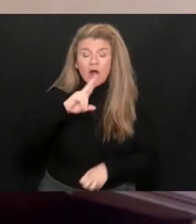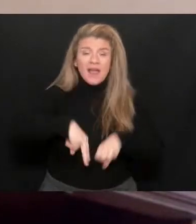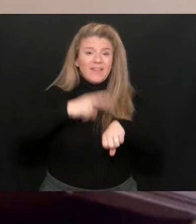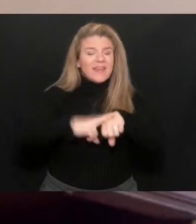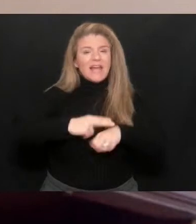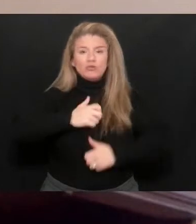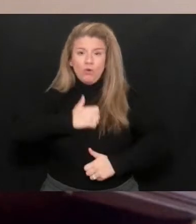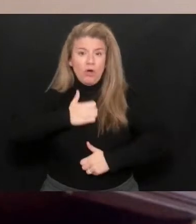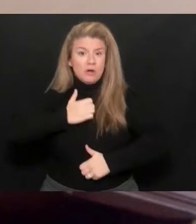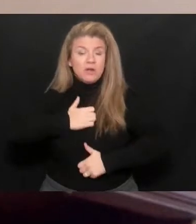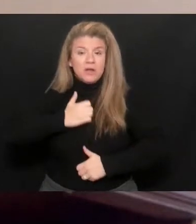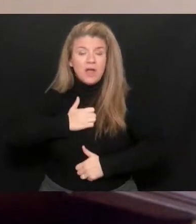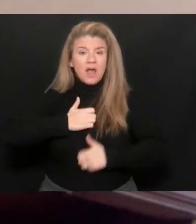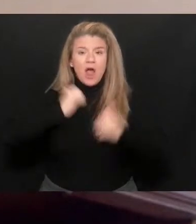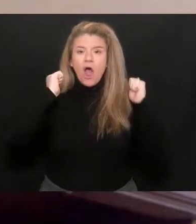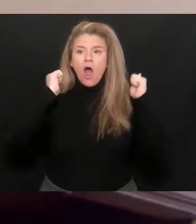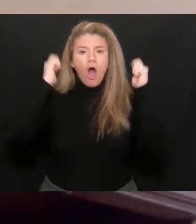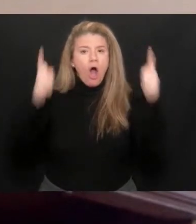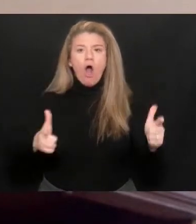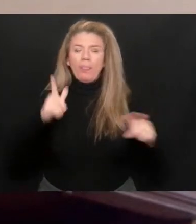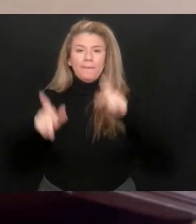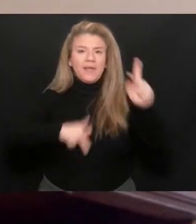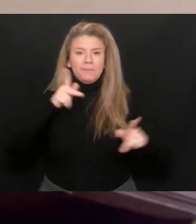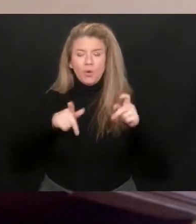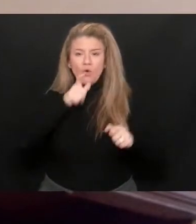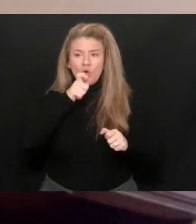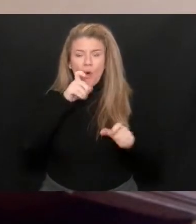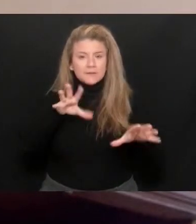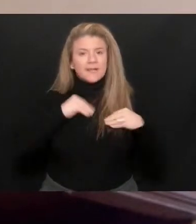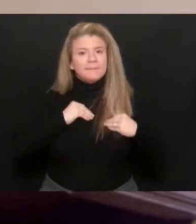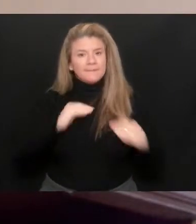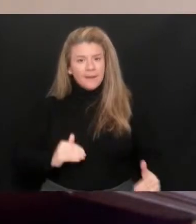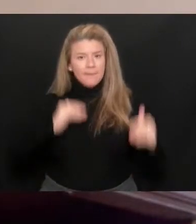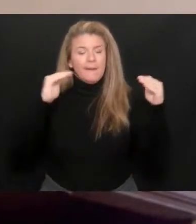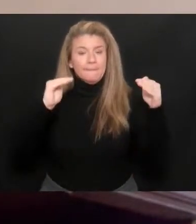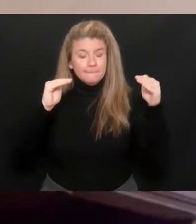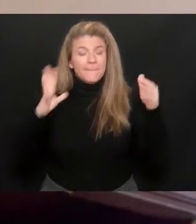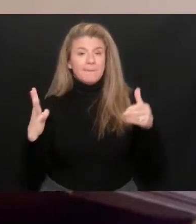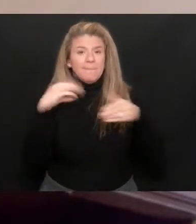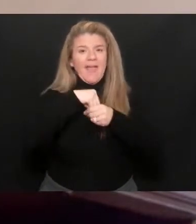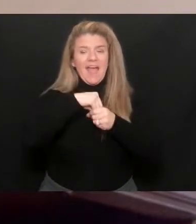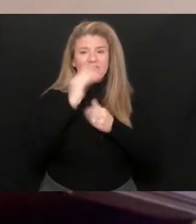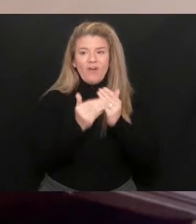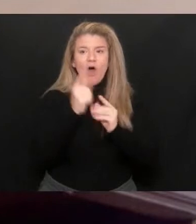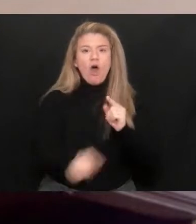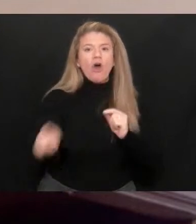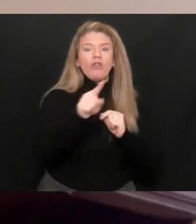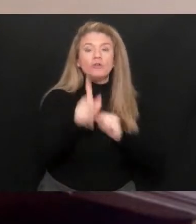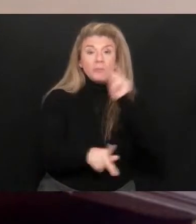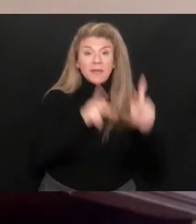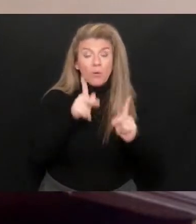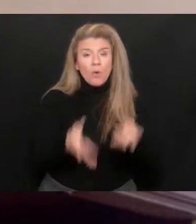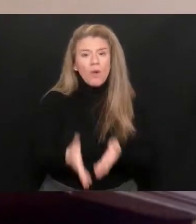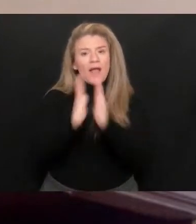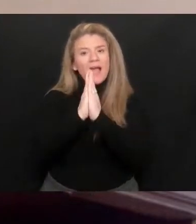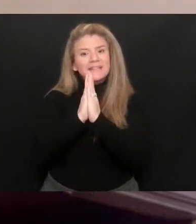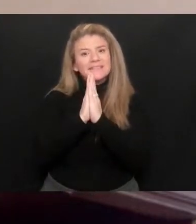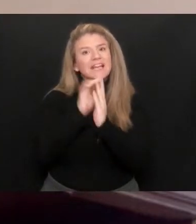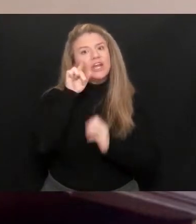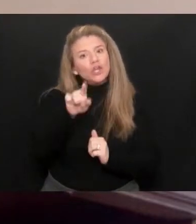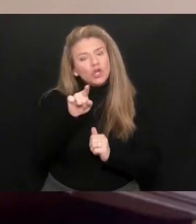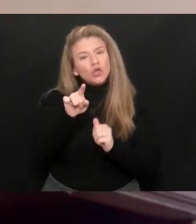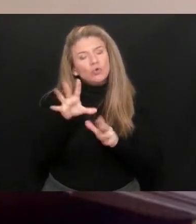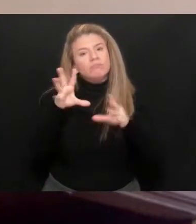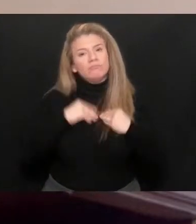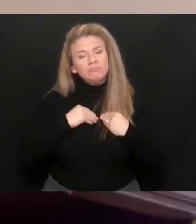National Guard, all the other people that are stepping up. And on behalf of all those folks, we would ask that you take